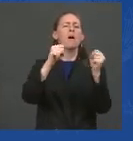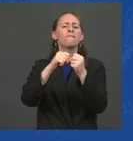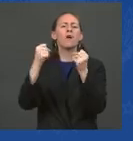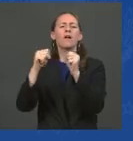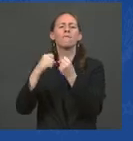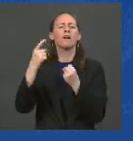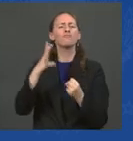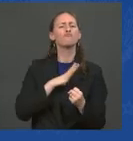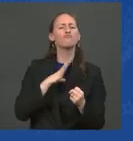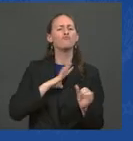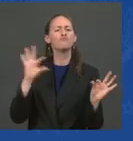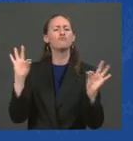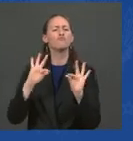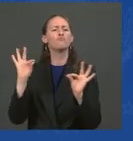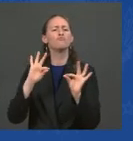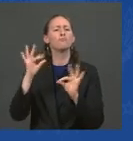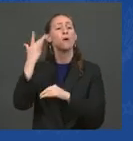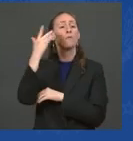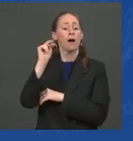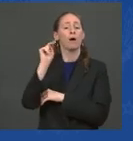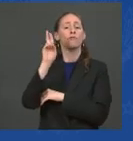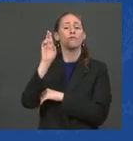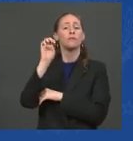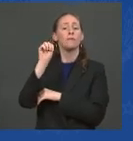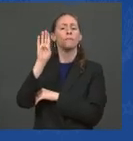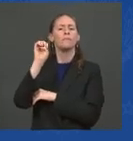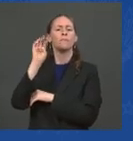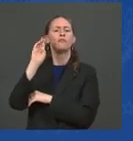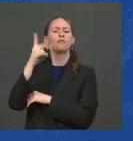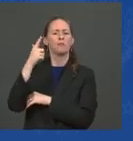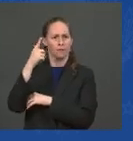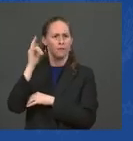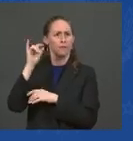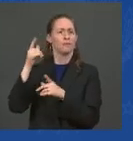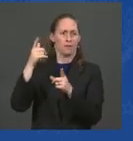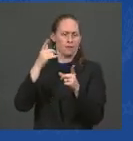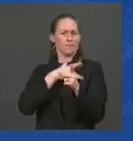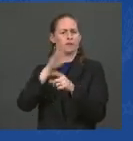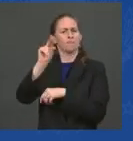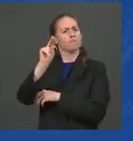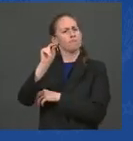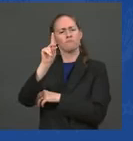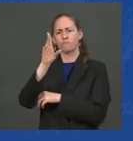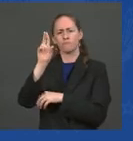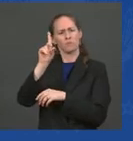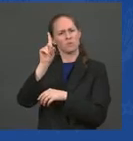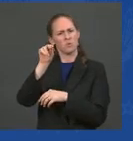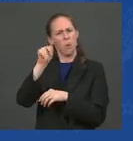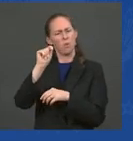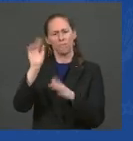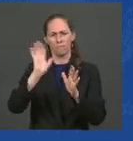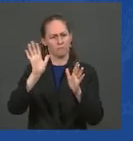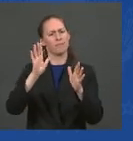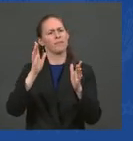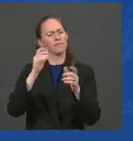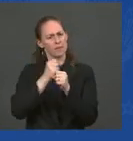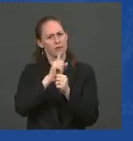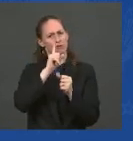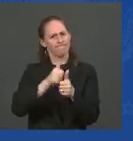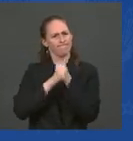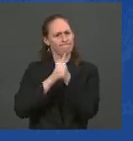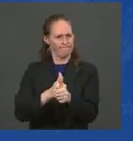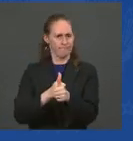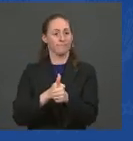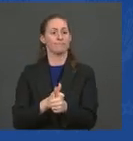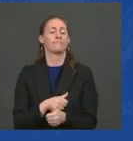because of the Nuremberg laws that gave them permission in their minds to do what they did. Prior to his death in April of